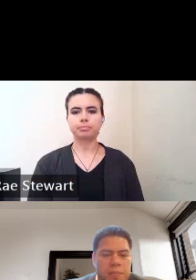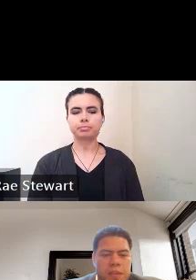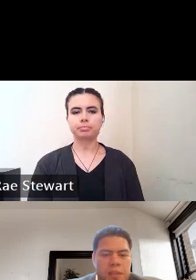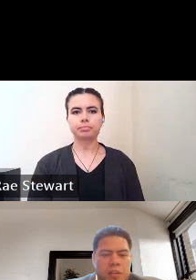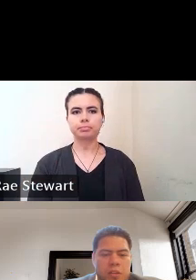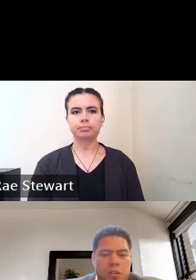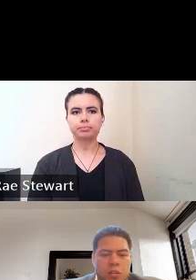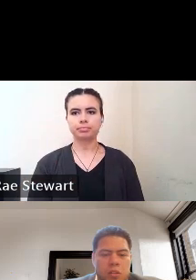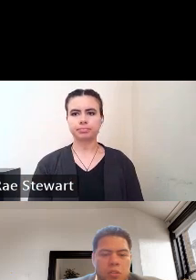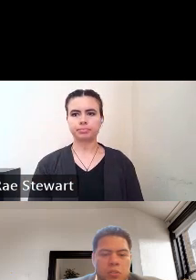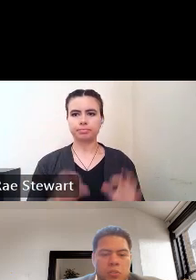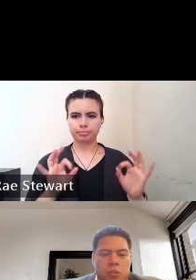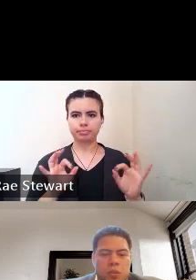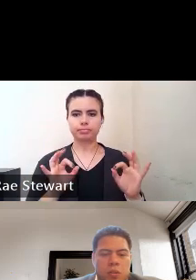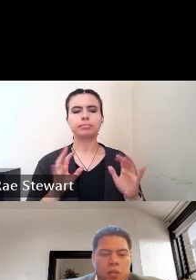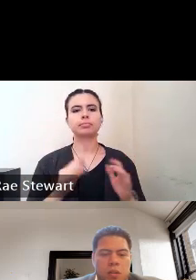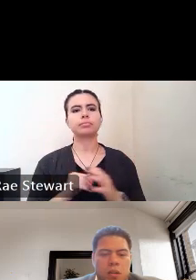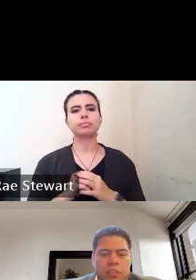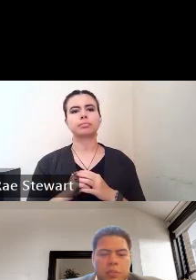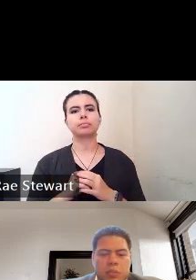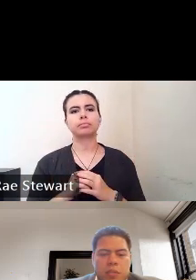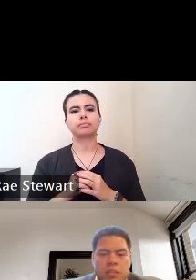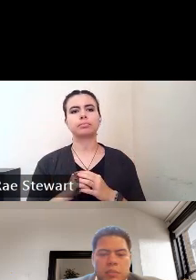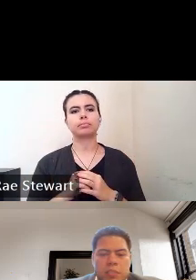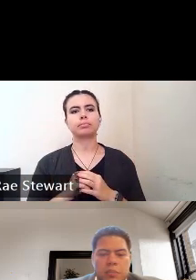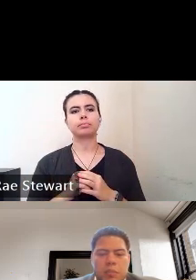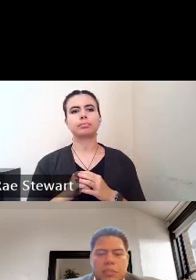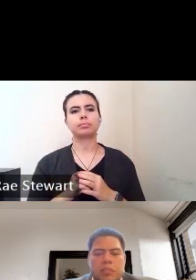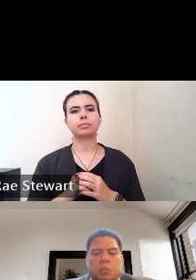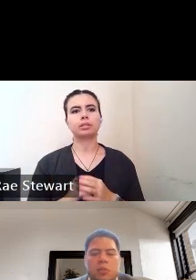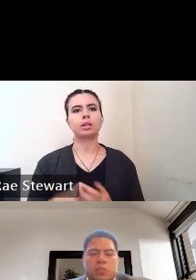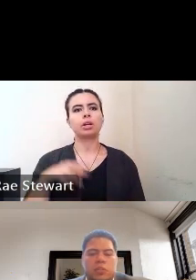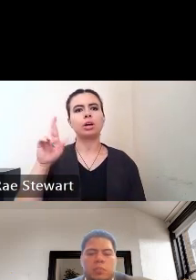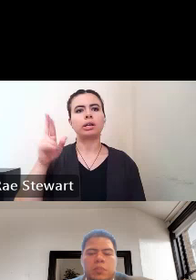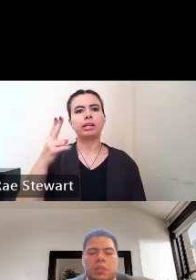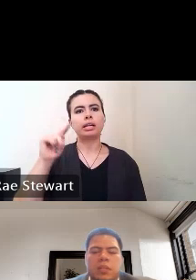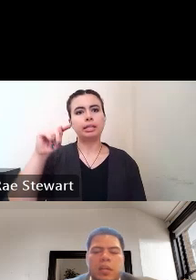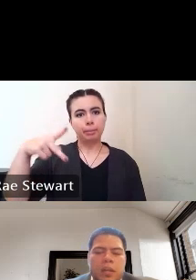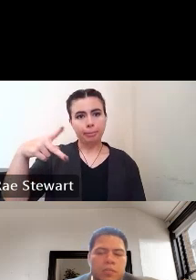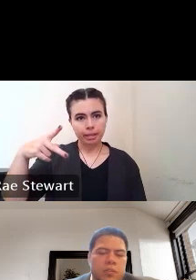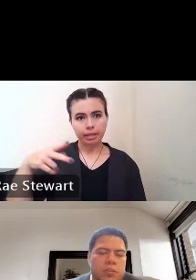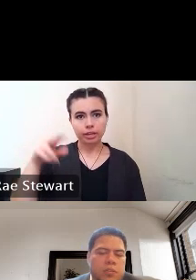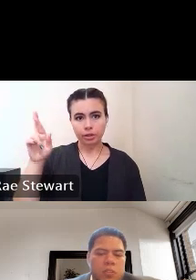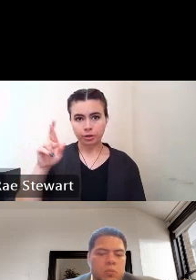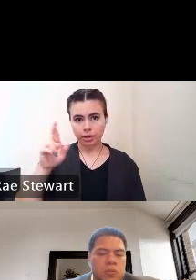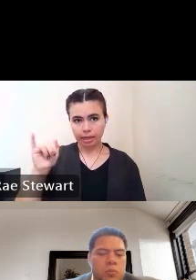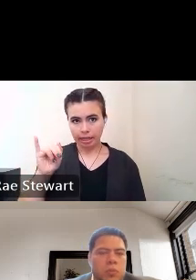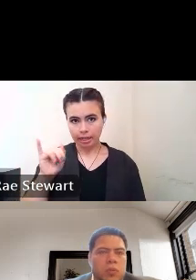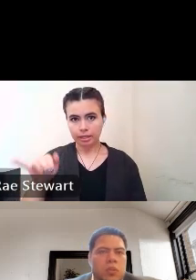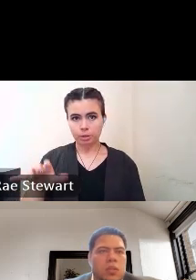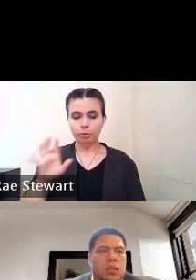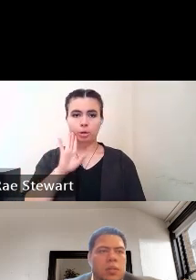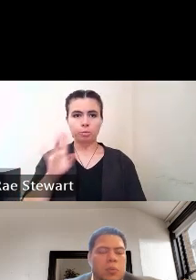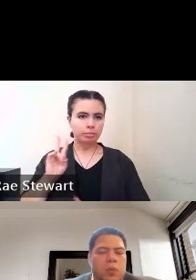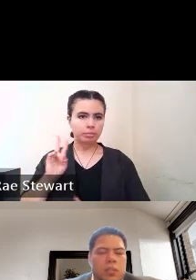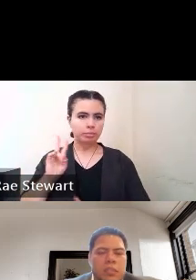Awesome. So RCP in Rhode Island is being implemented in partnership efforts across